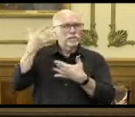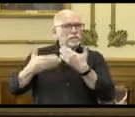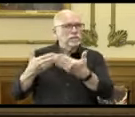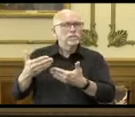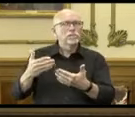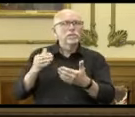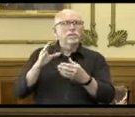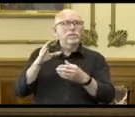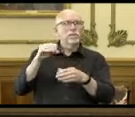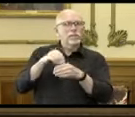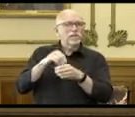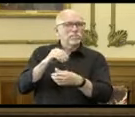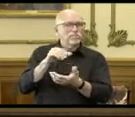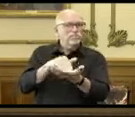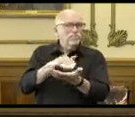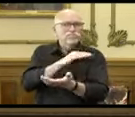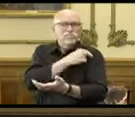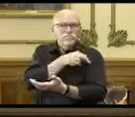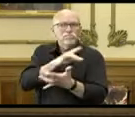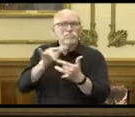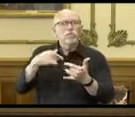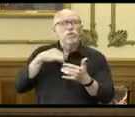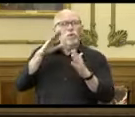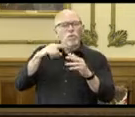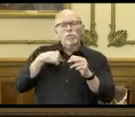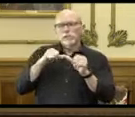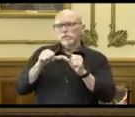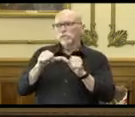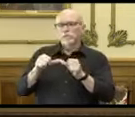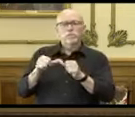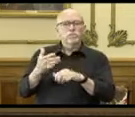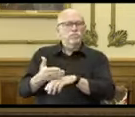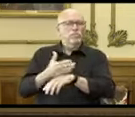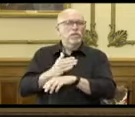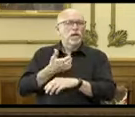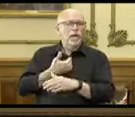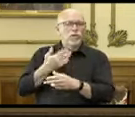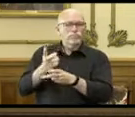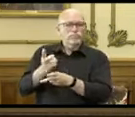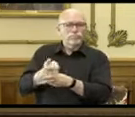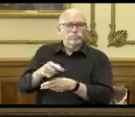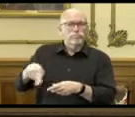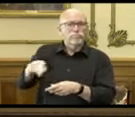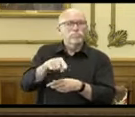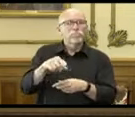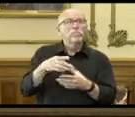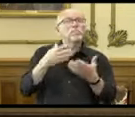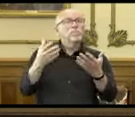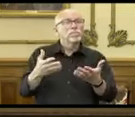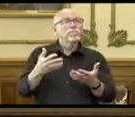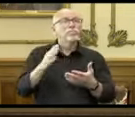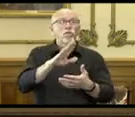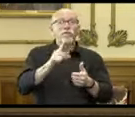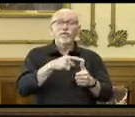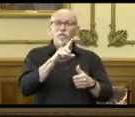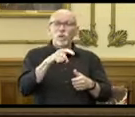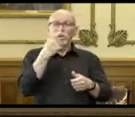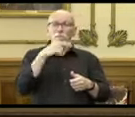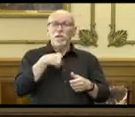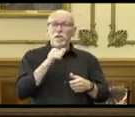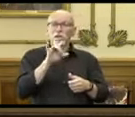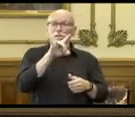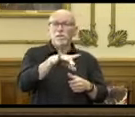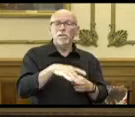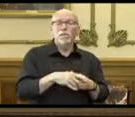clinical setting as well, and hope to continue to implement those as we move forward. As far as the first question, if I may weigh